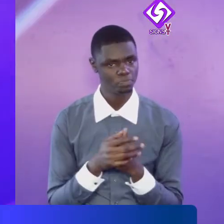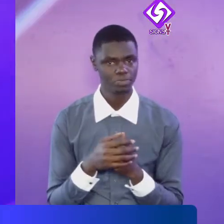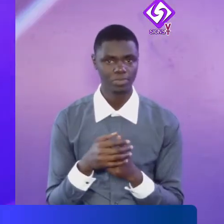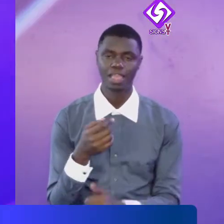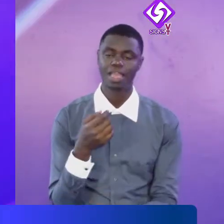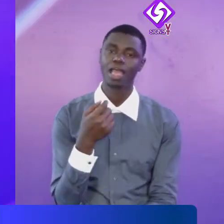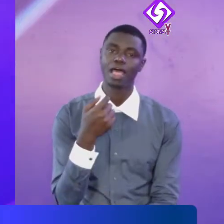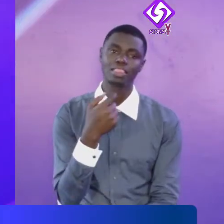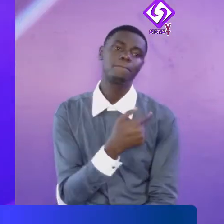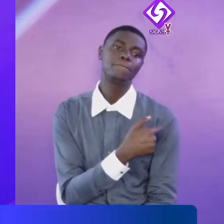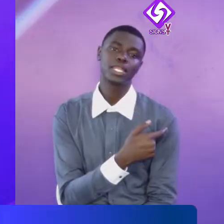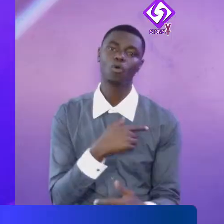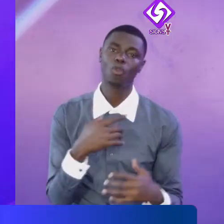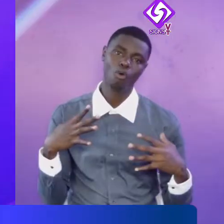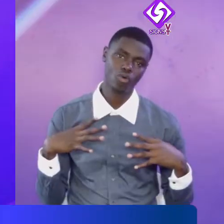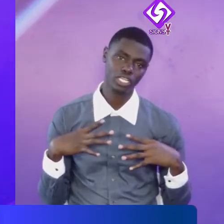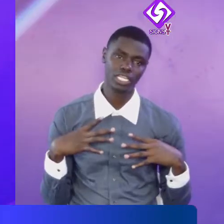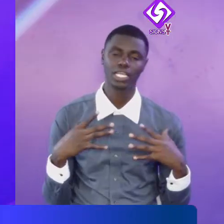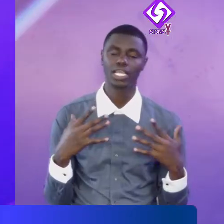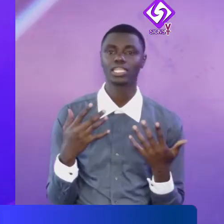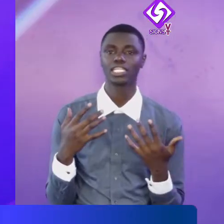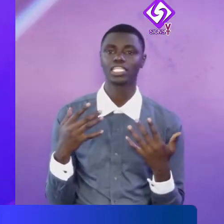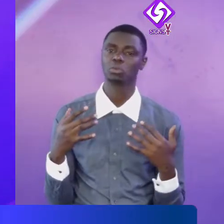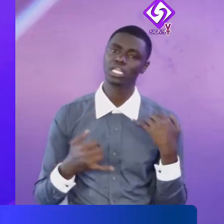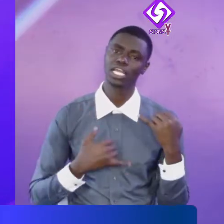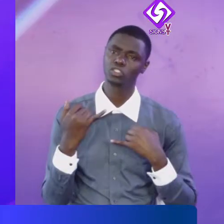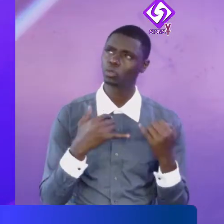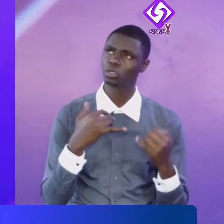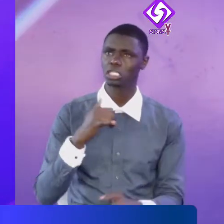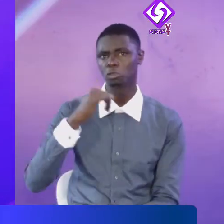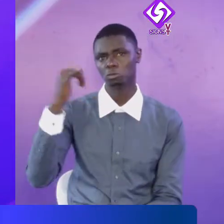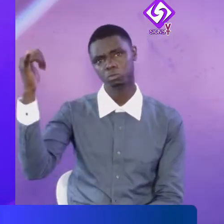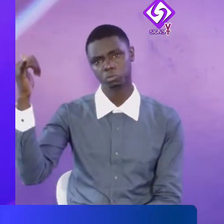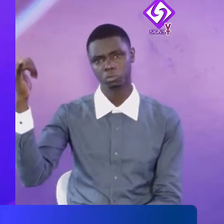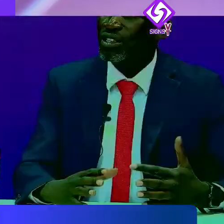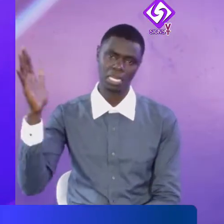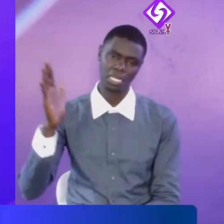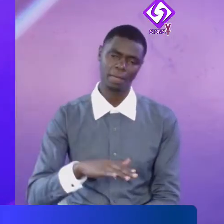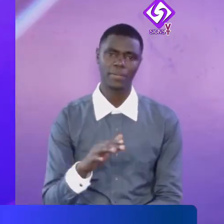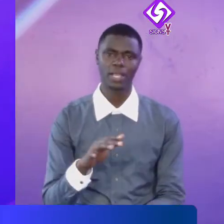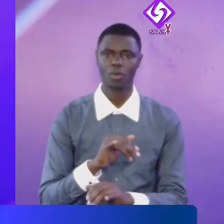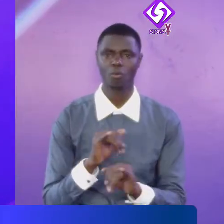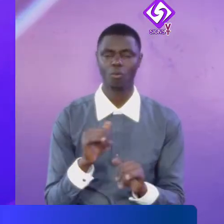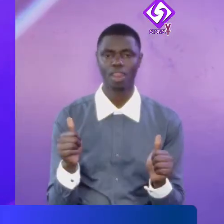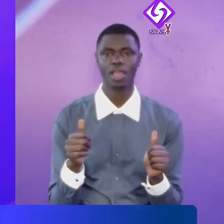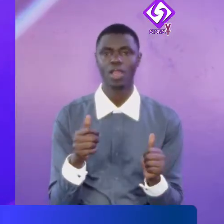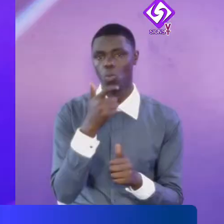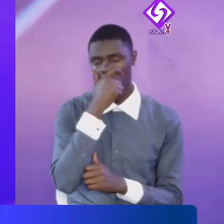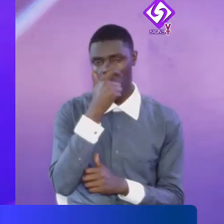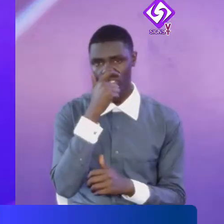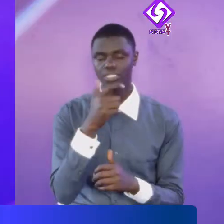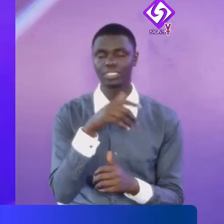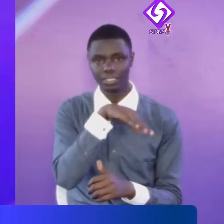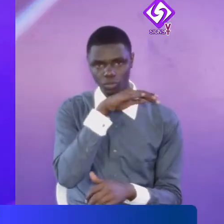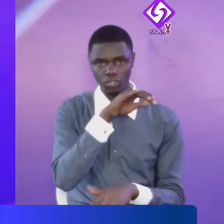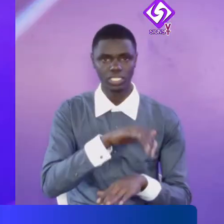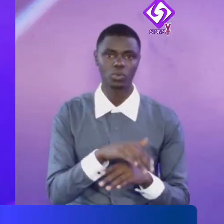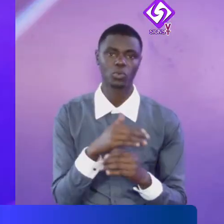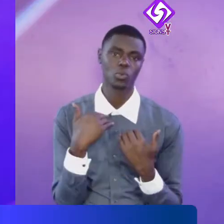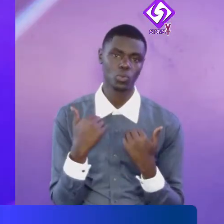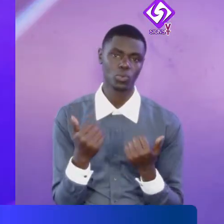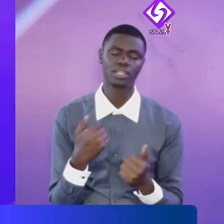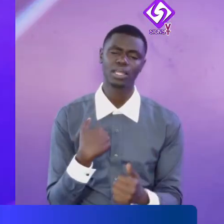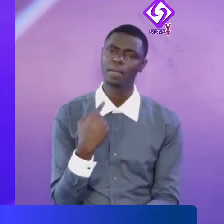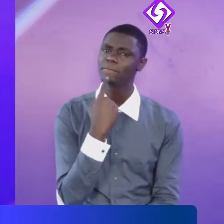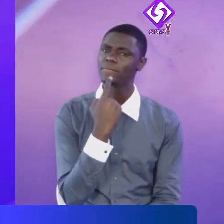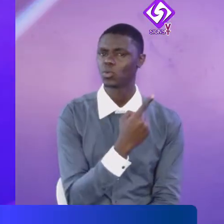medical holiday that he's going to gets up enjoyable and it comes back. Yeah. In fact, we wish Raila Odinga good health. Let me tell you